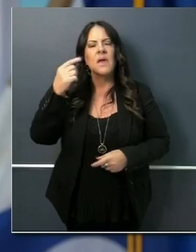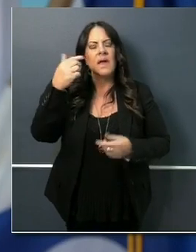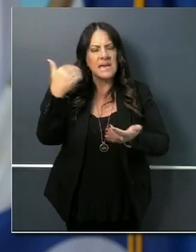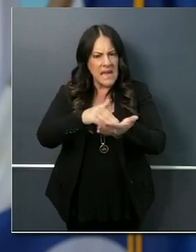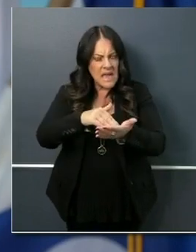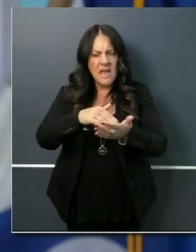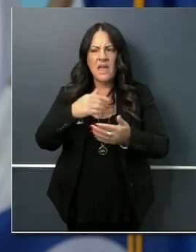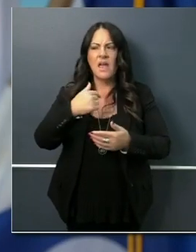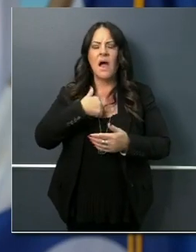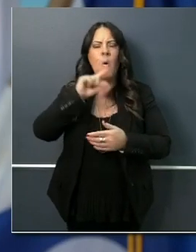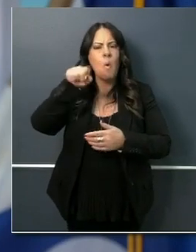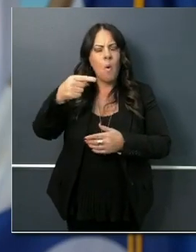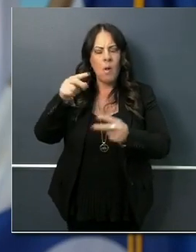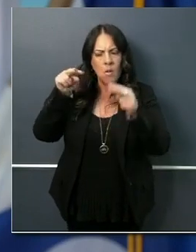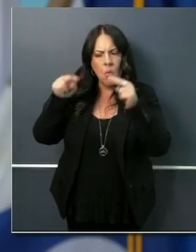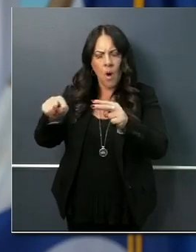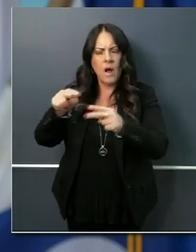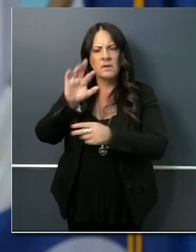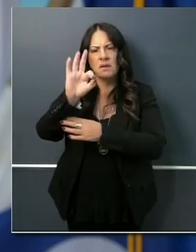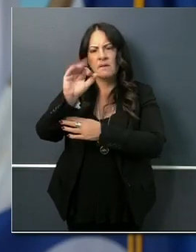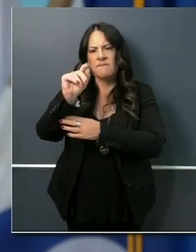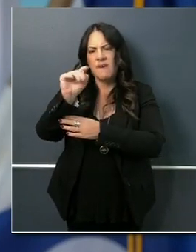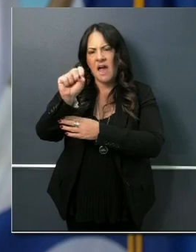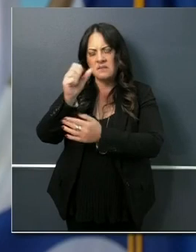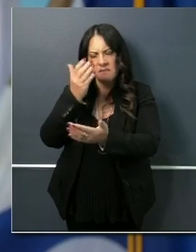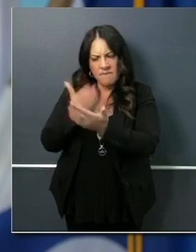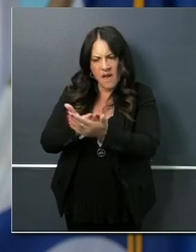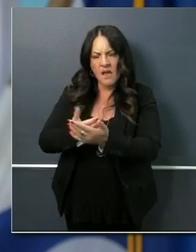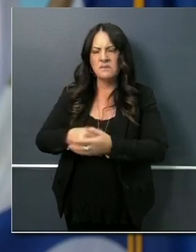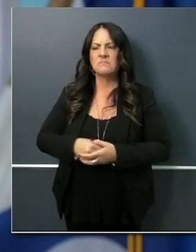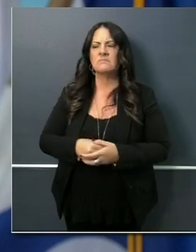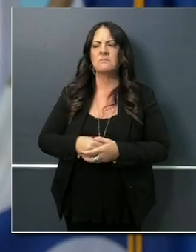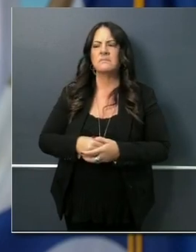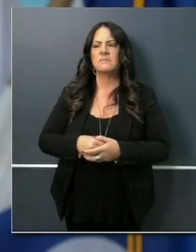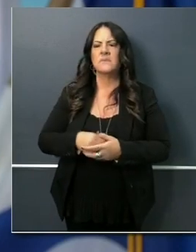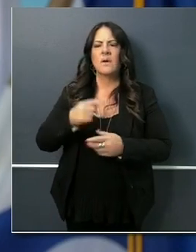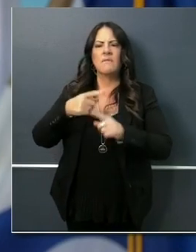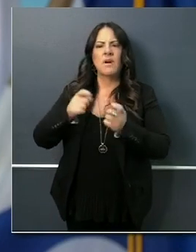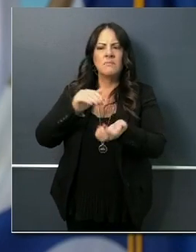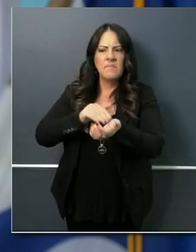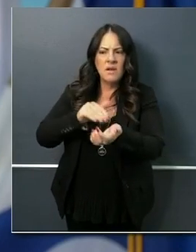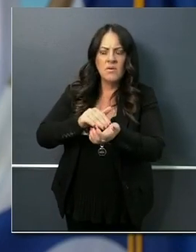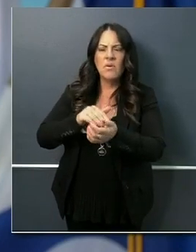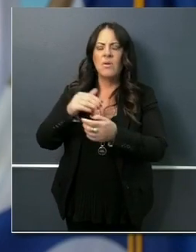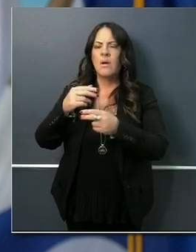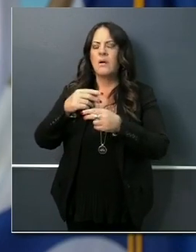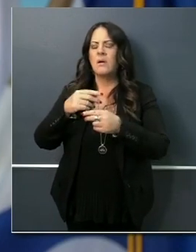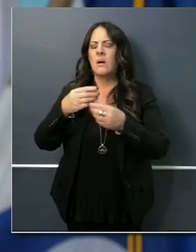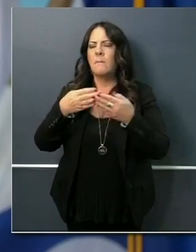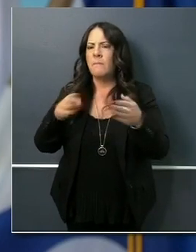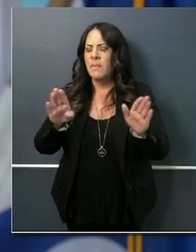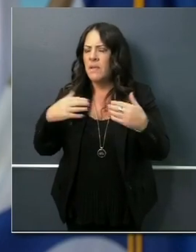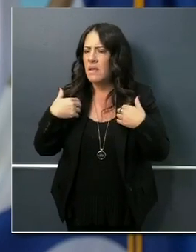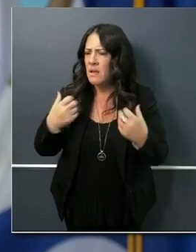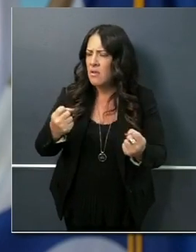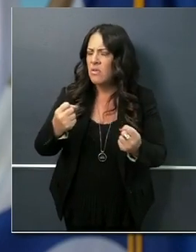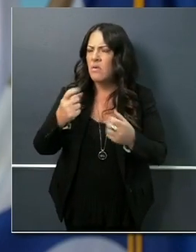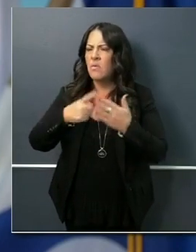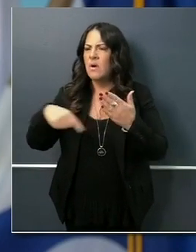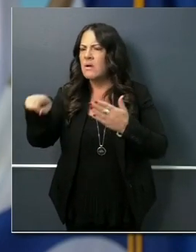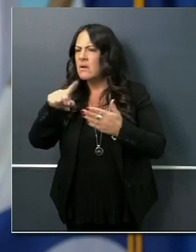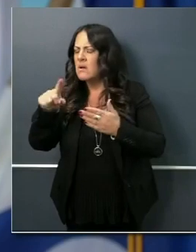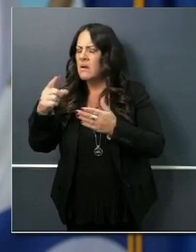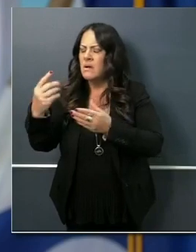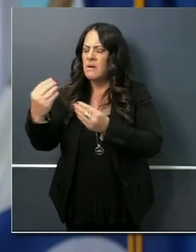be driven by evidence. We'll be driven by science. We'll be driven by our public health advisors, and we'll be